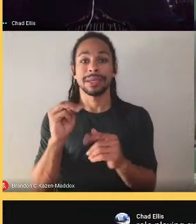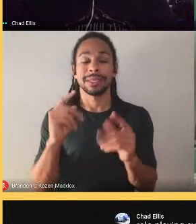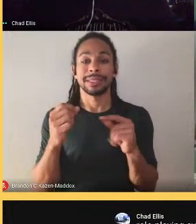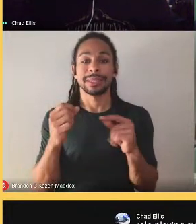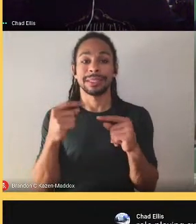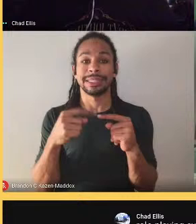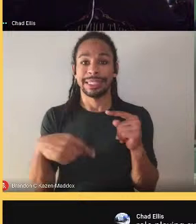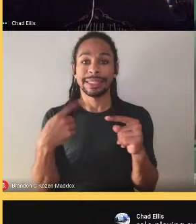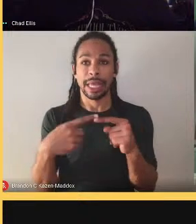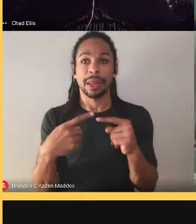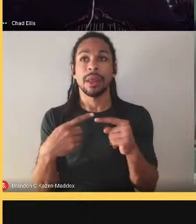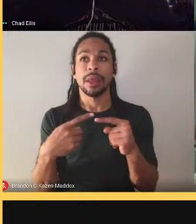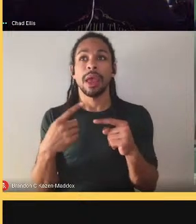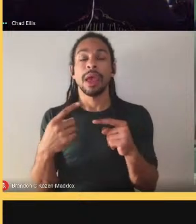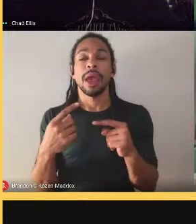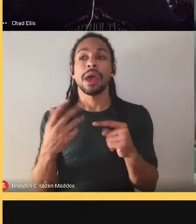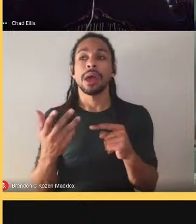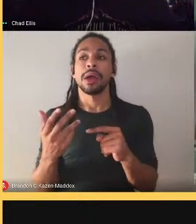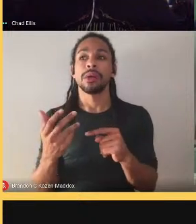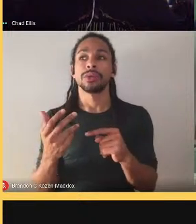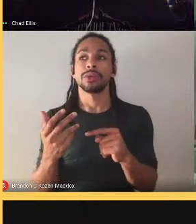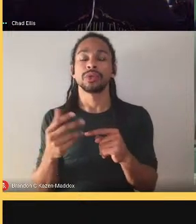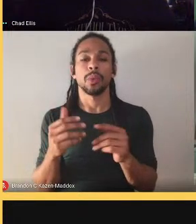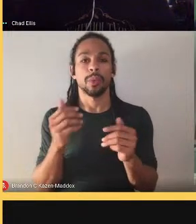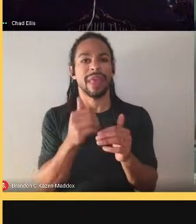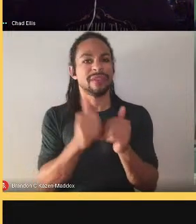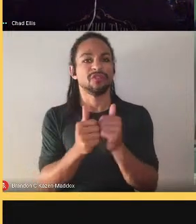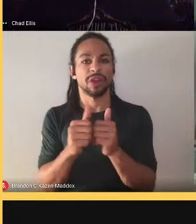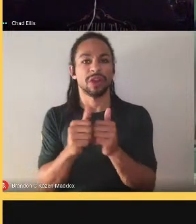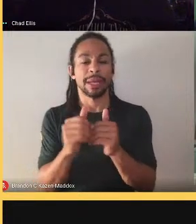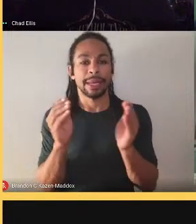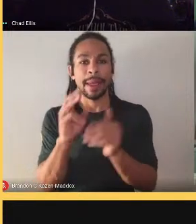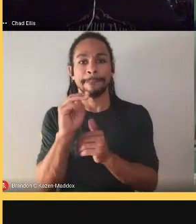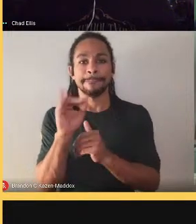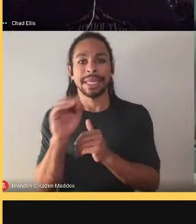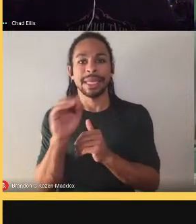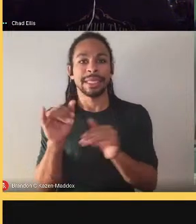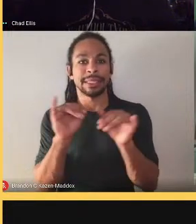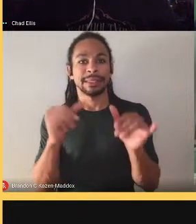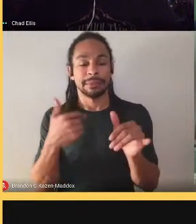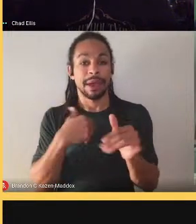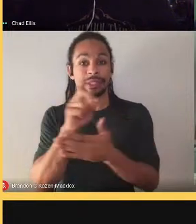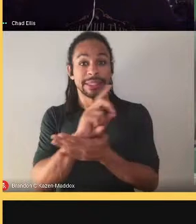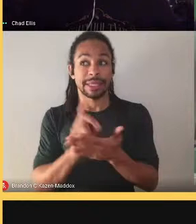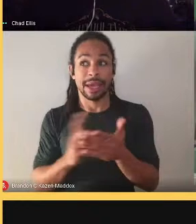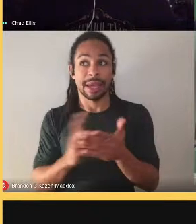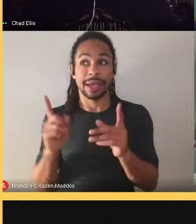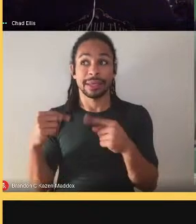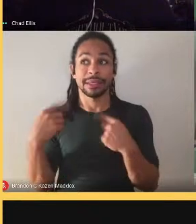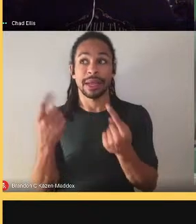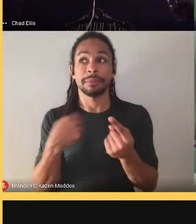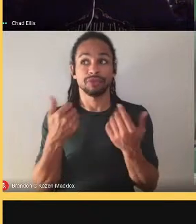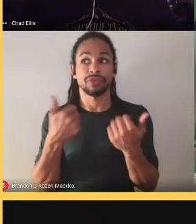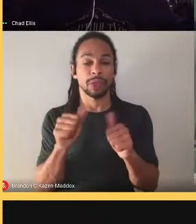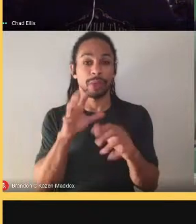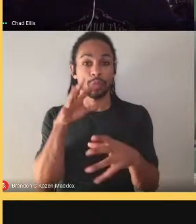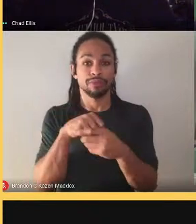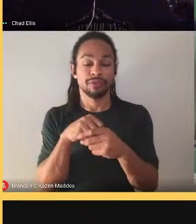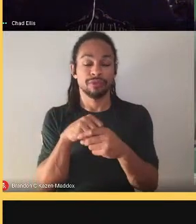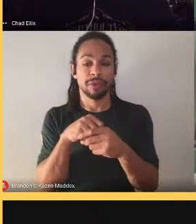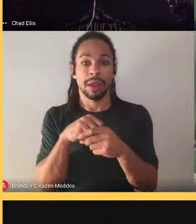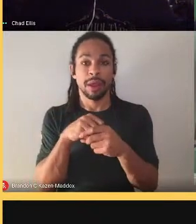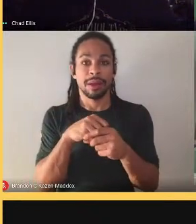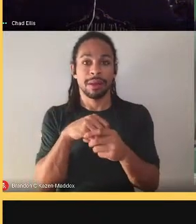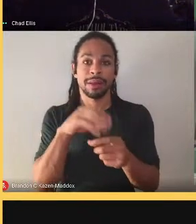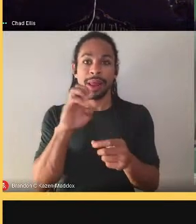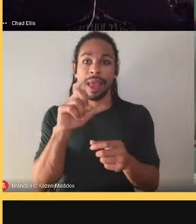with each like little mini system I've designed, you know, I'm trying to incorporate elements from whatever it is, the